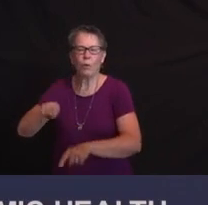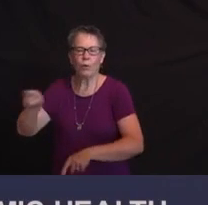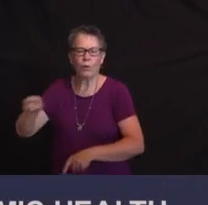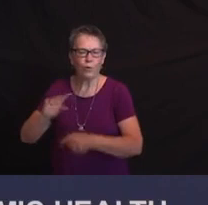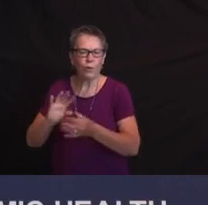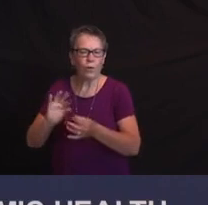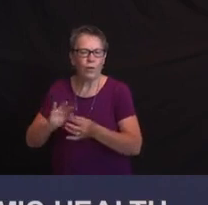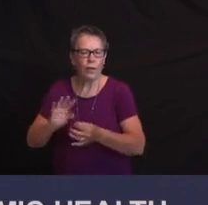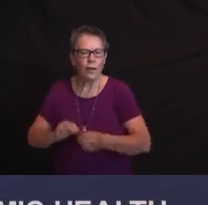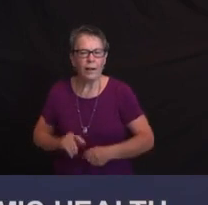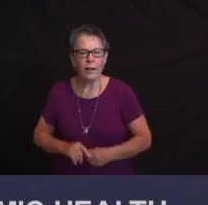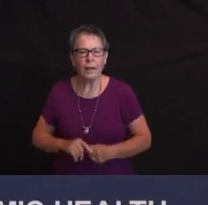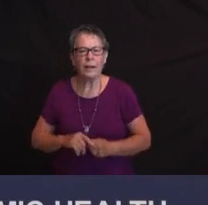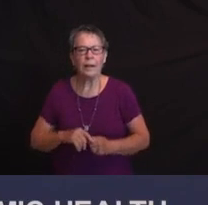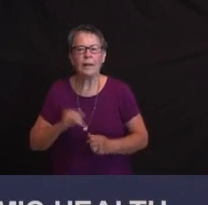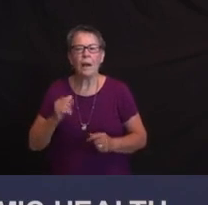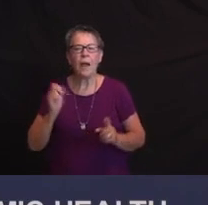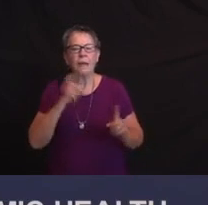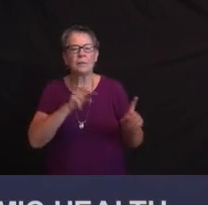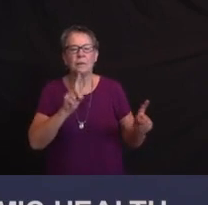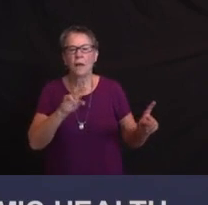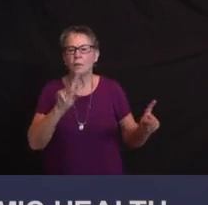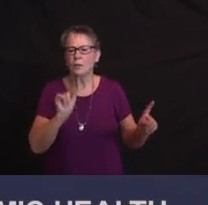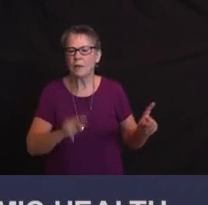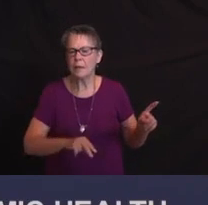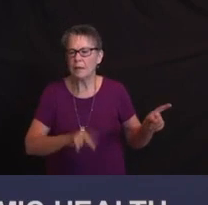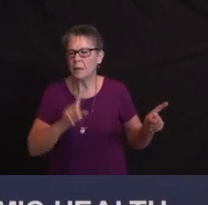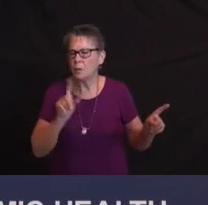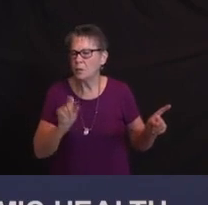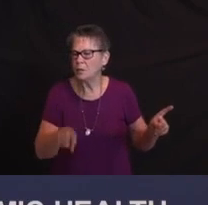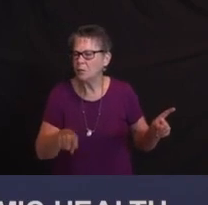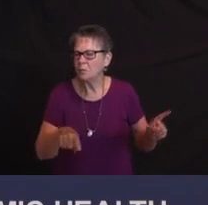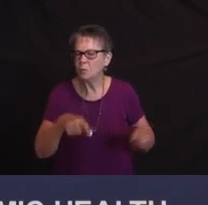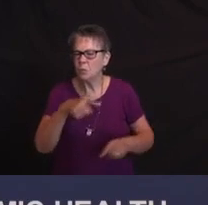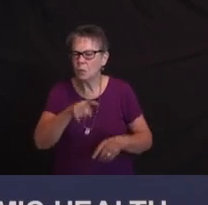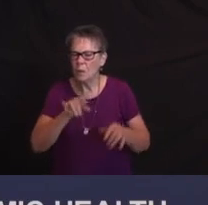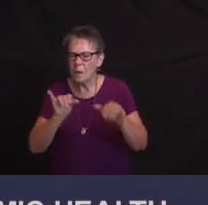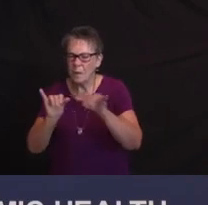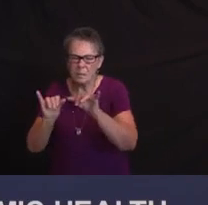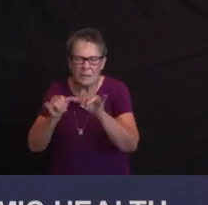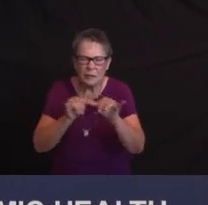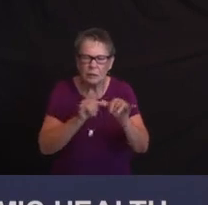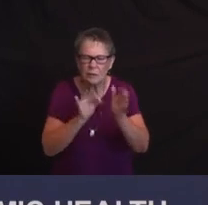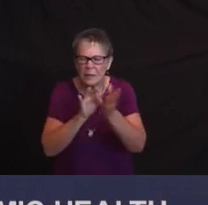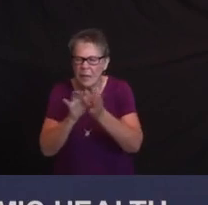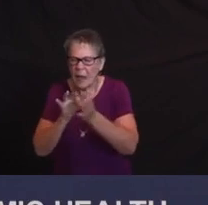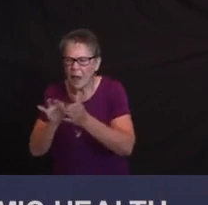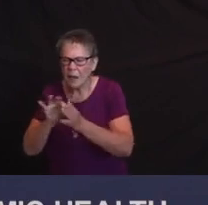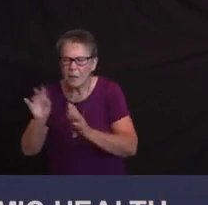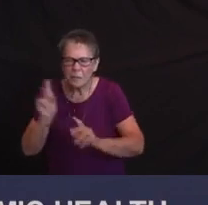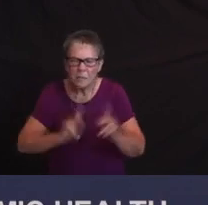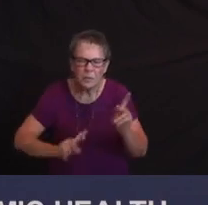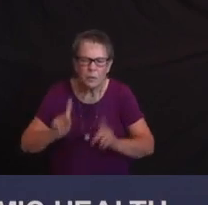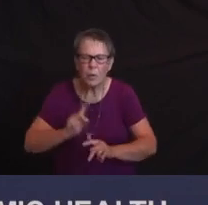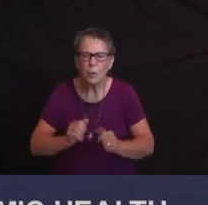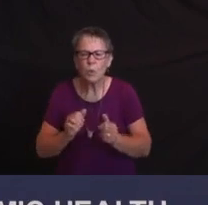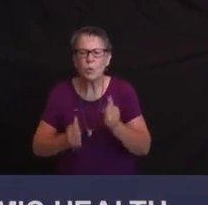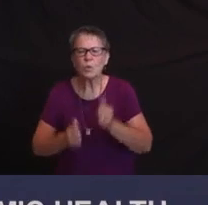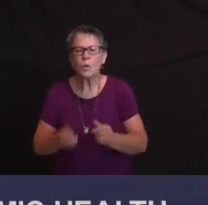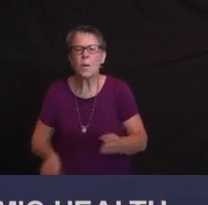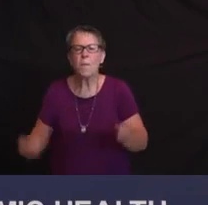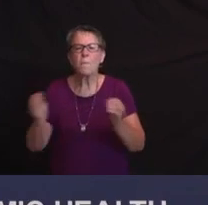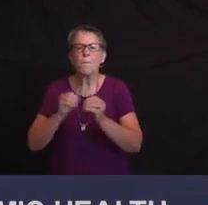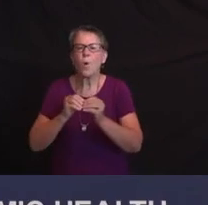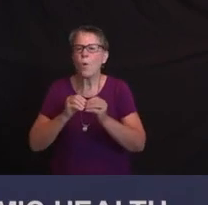be looking at to find out how severe it is? Are cases or hospitalizations more important? Because we look at the numbers that came out